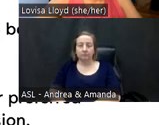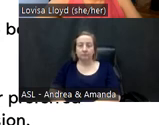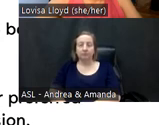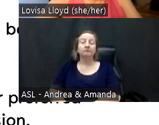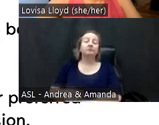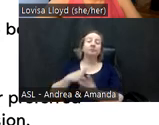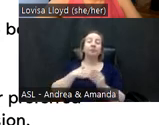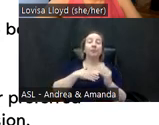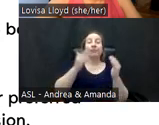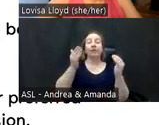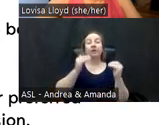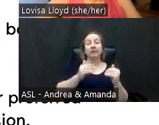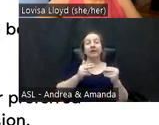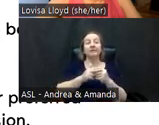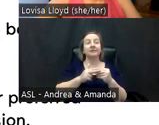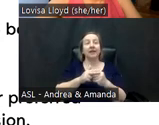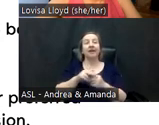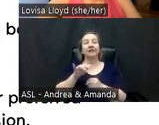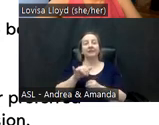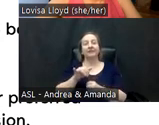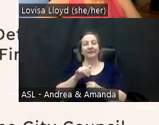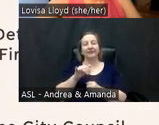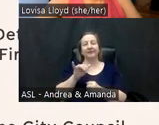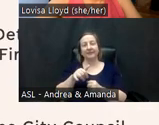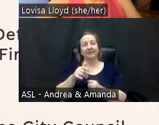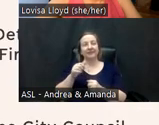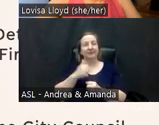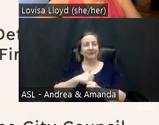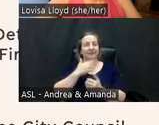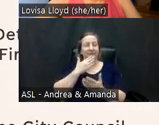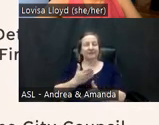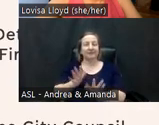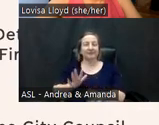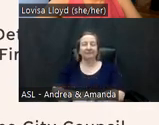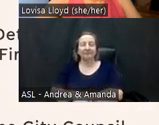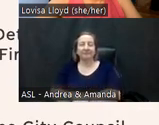Please go to the next. This is the slide. Sorry. Thank you.